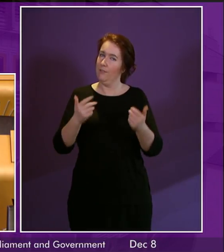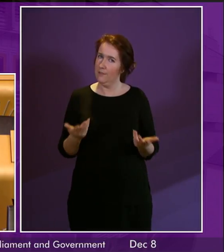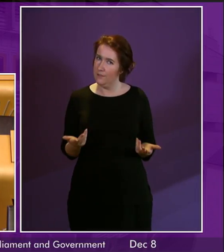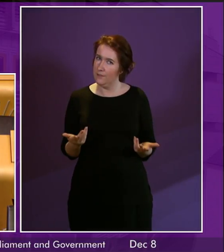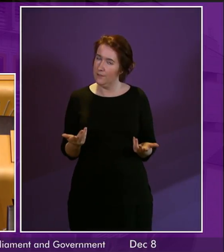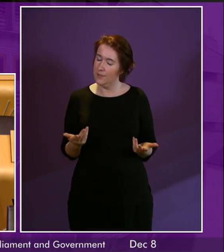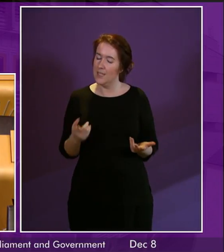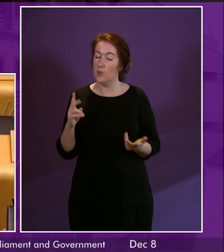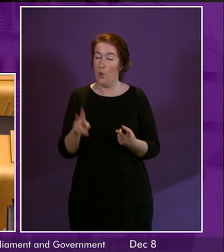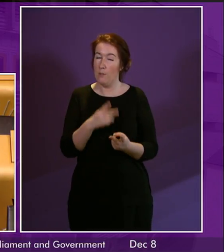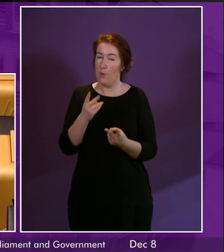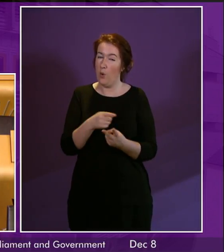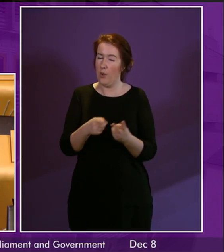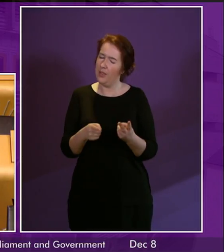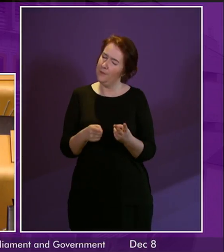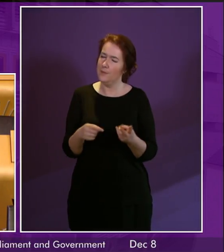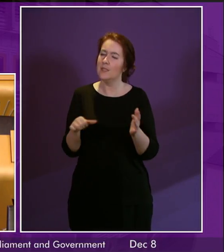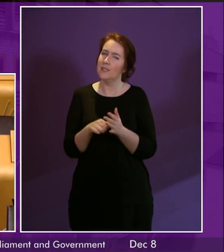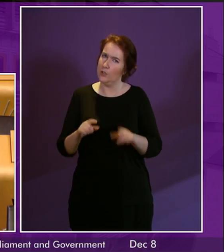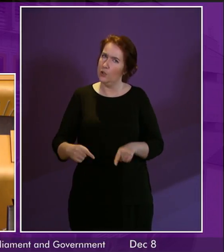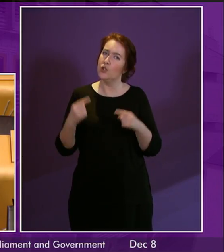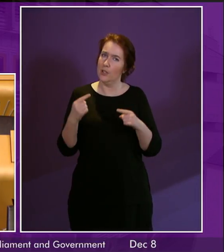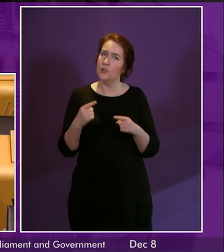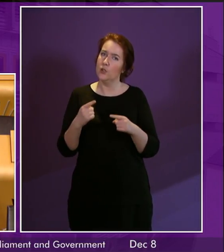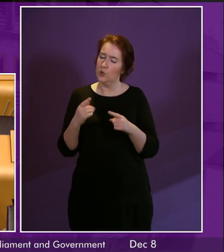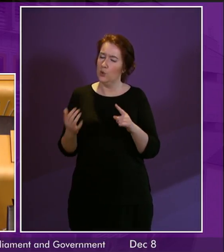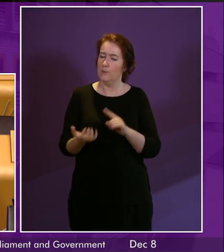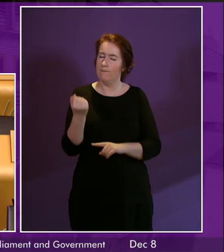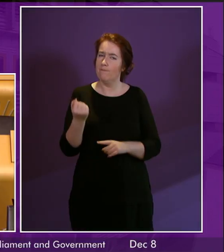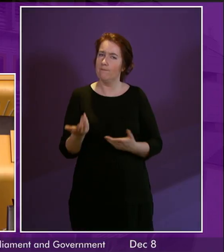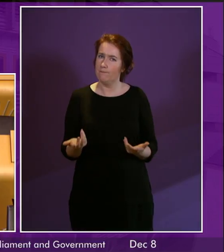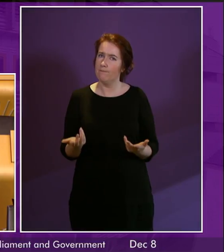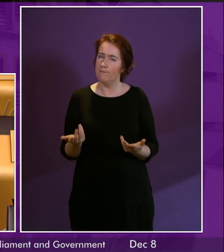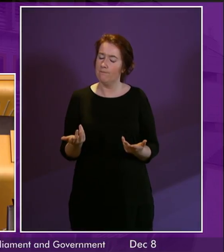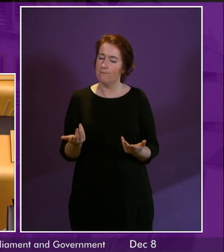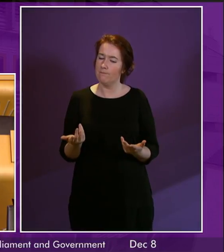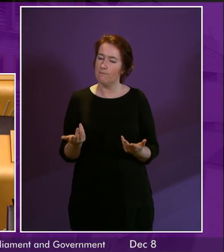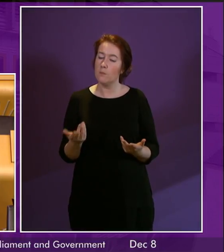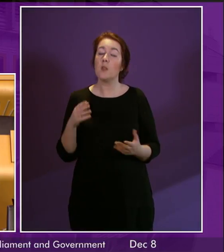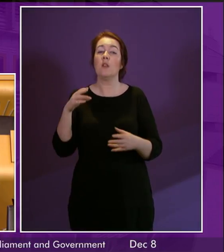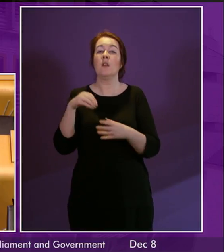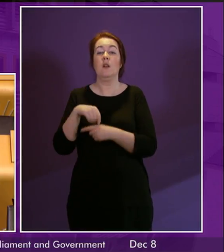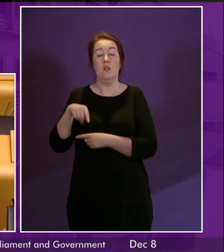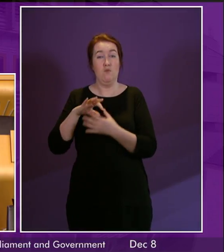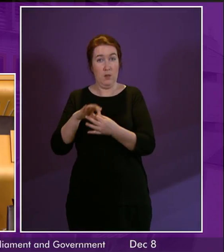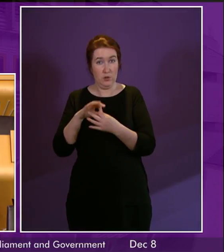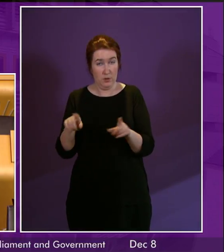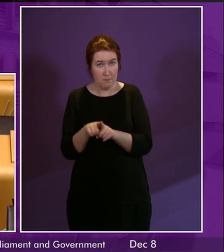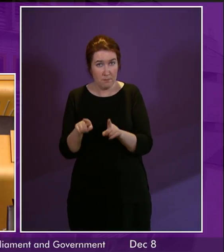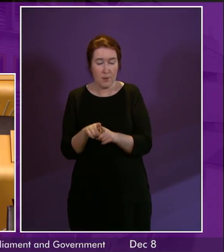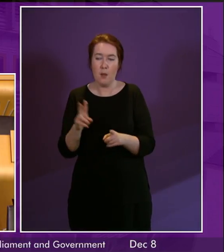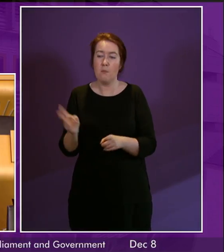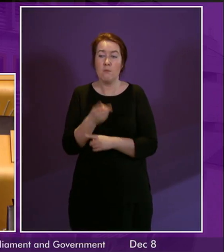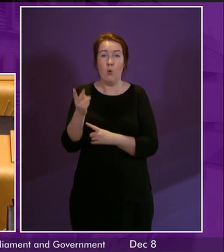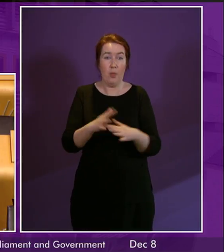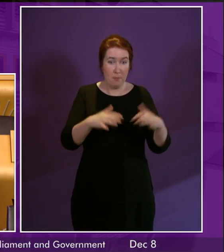So these are both very difficult challenges to overcome. In that relationship, it's important that both